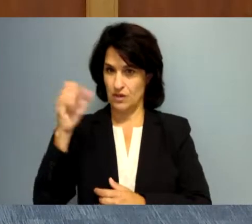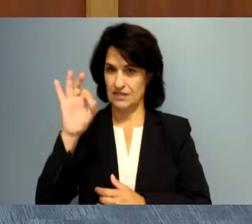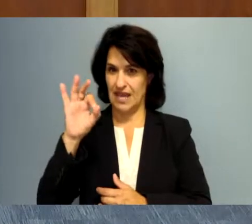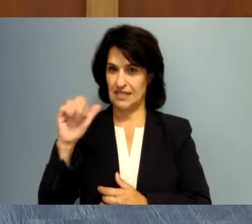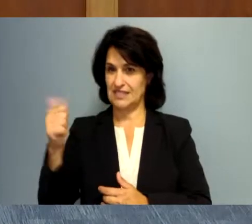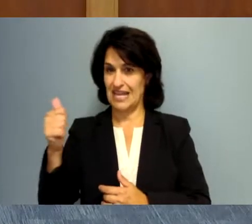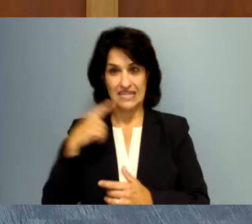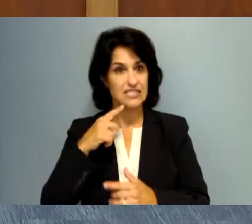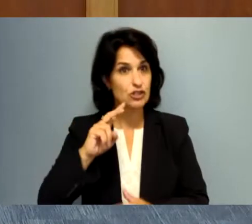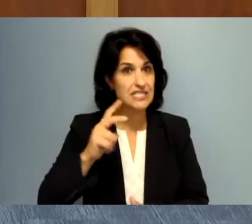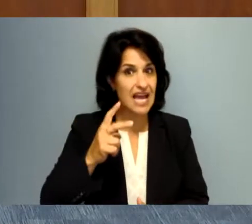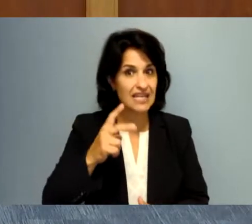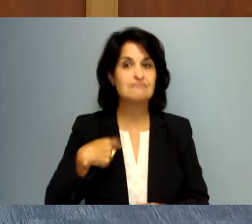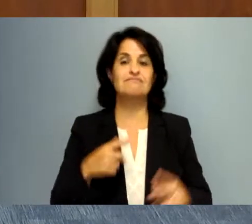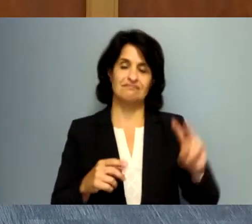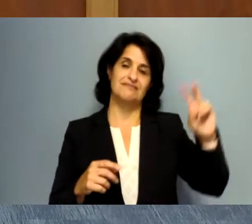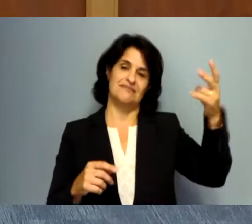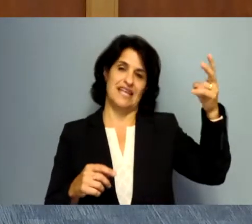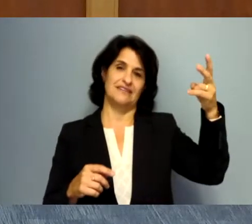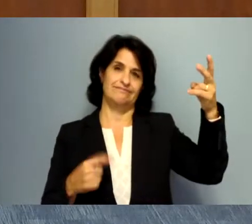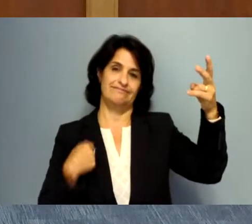second.